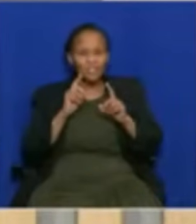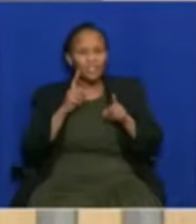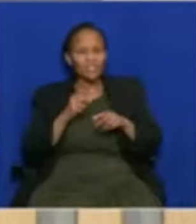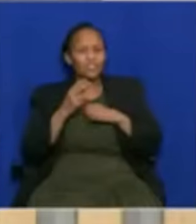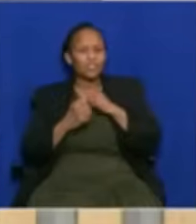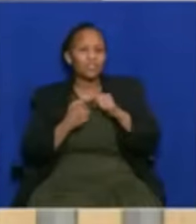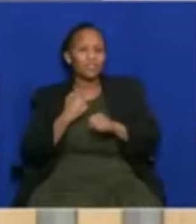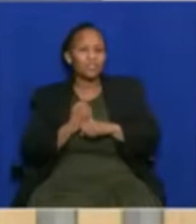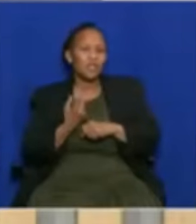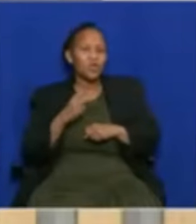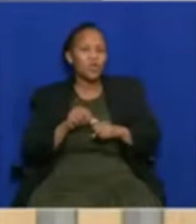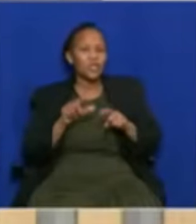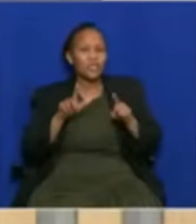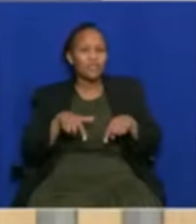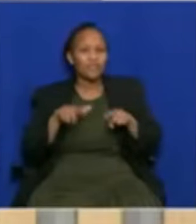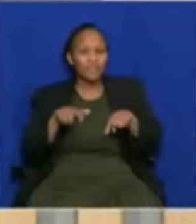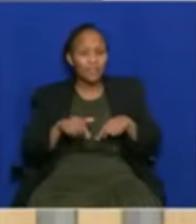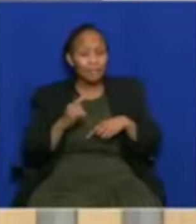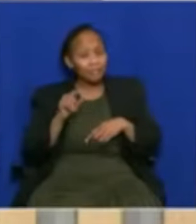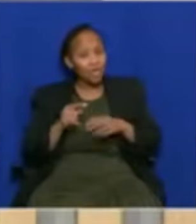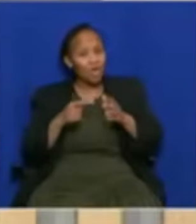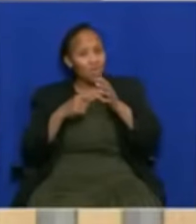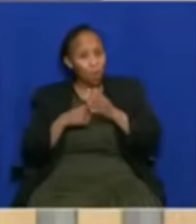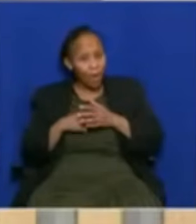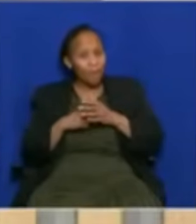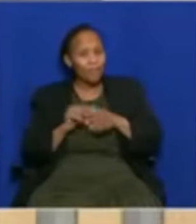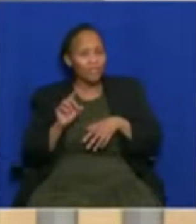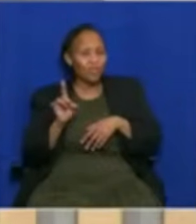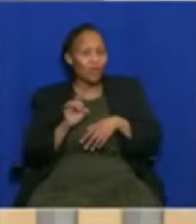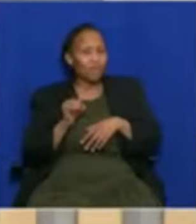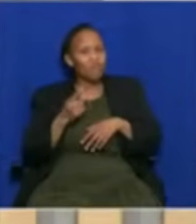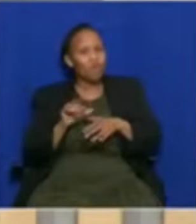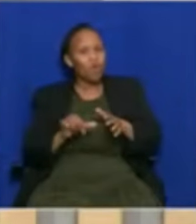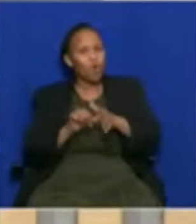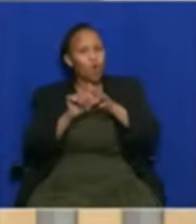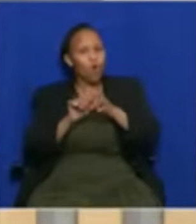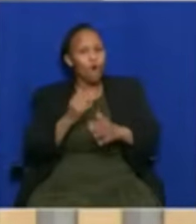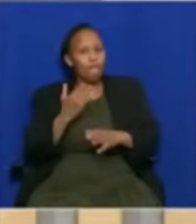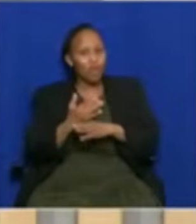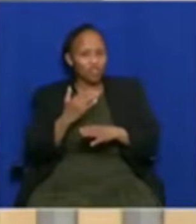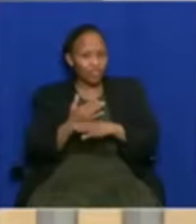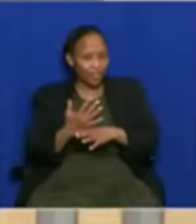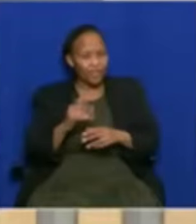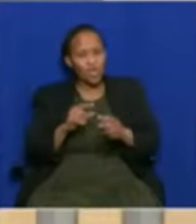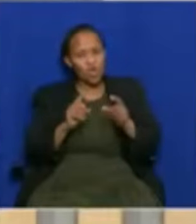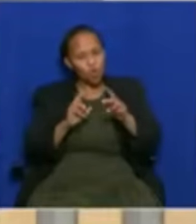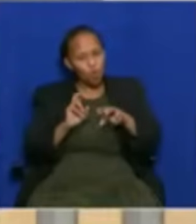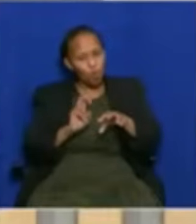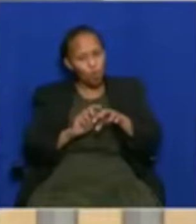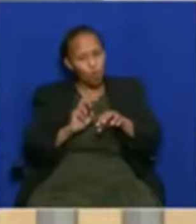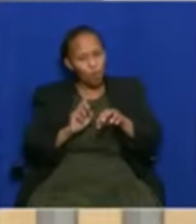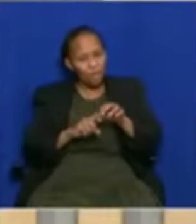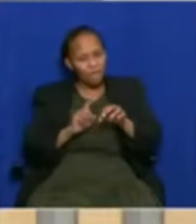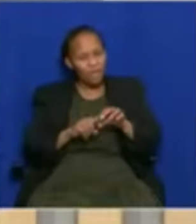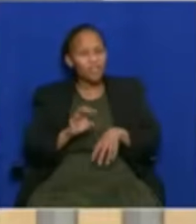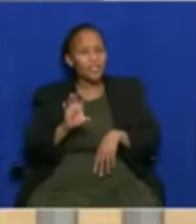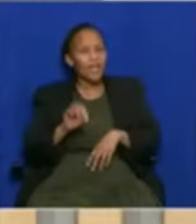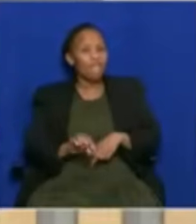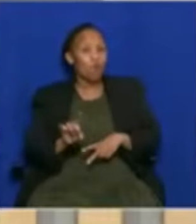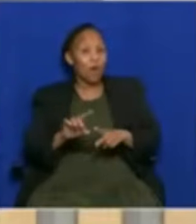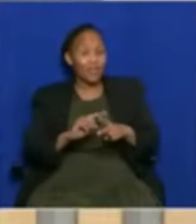requirements in terms of the core functions and what are the qualifications that you have. So that is taken and